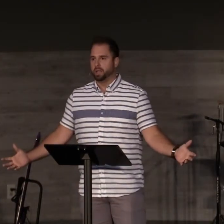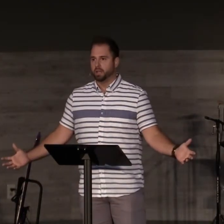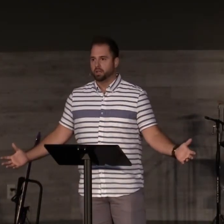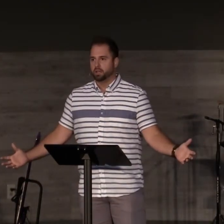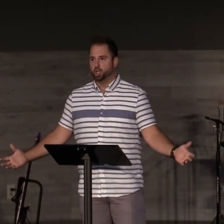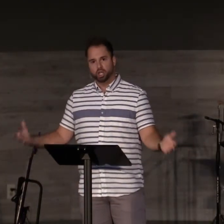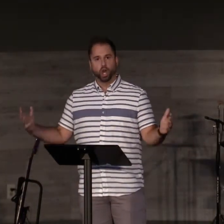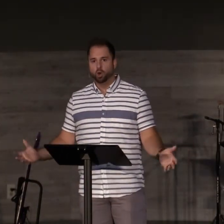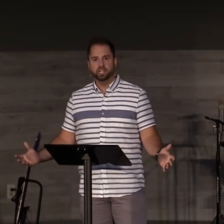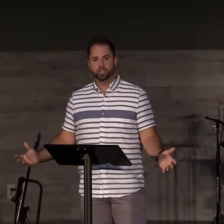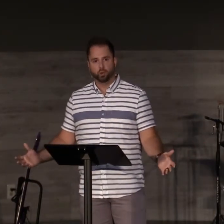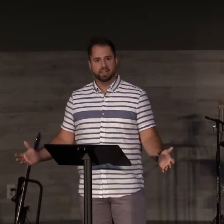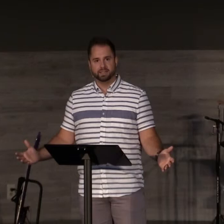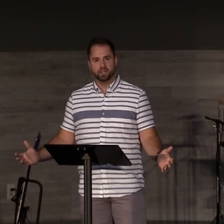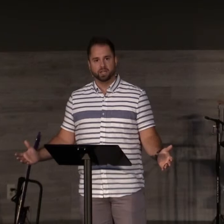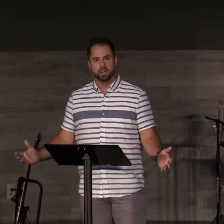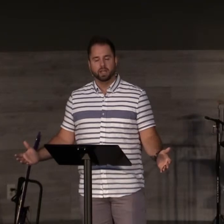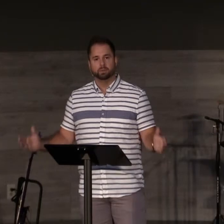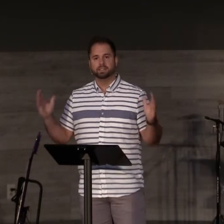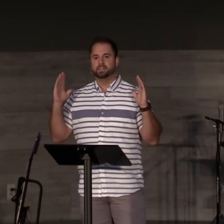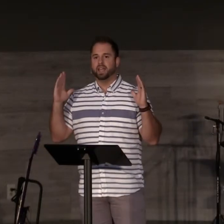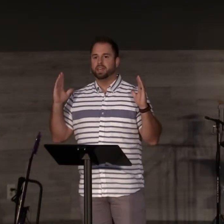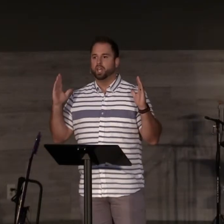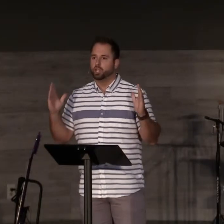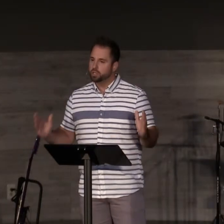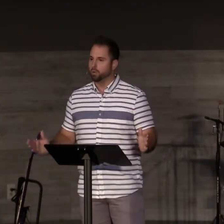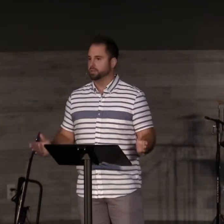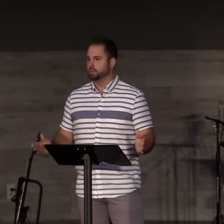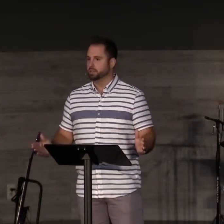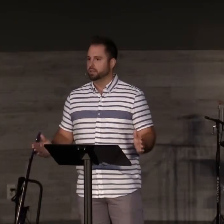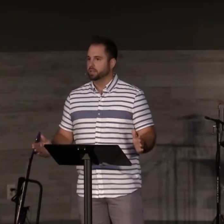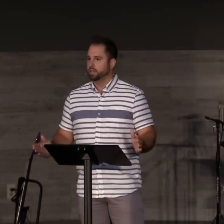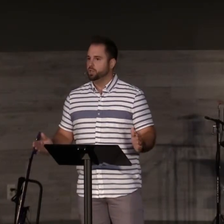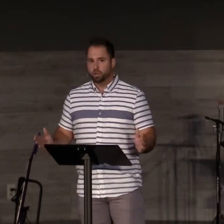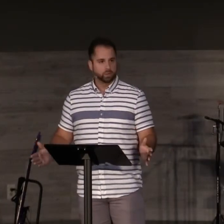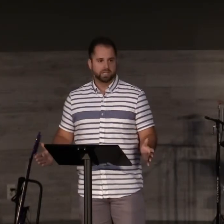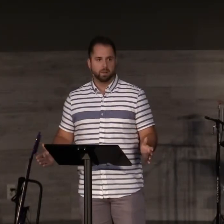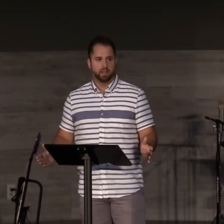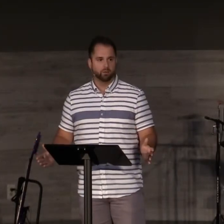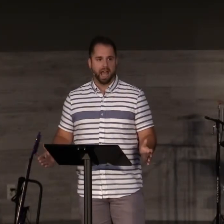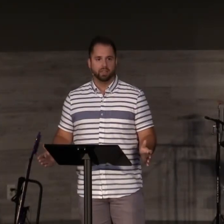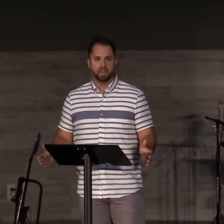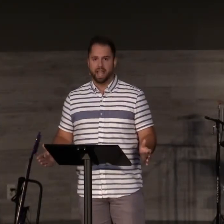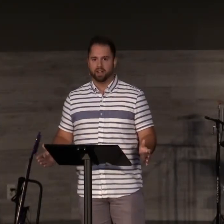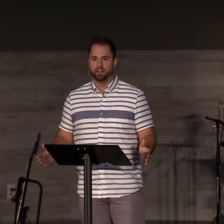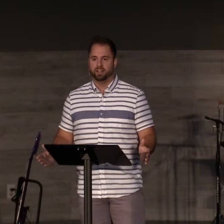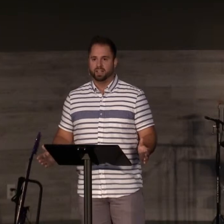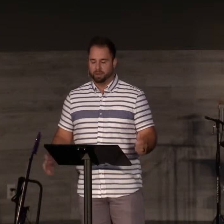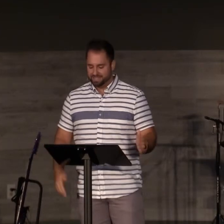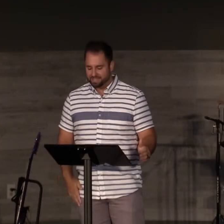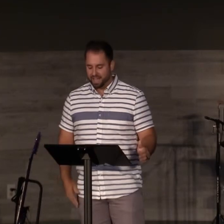Roman army. You could totally destroy this nation, but instead, you don't. You could respond in wrath and